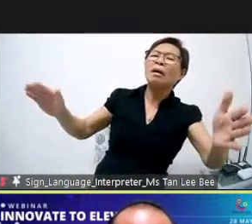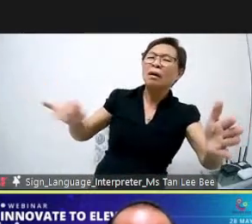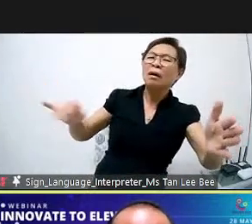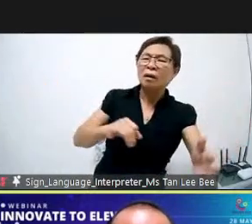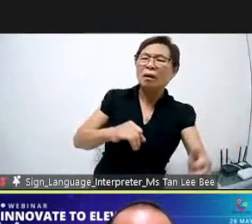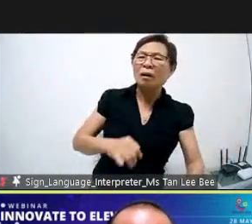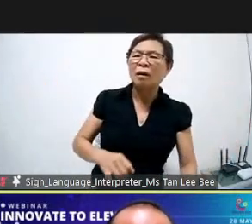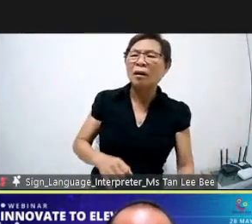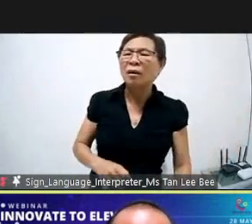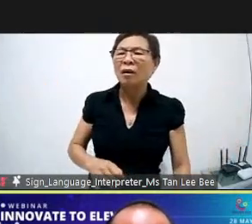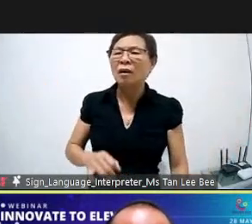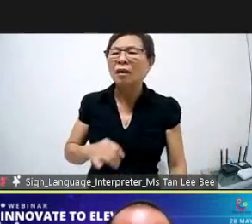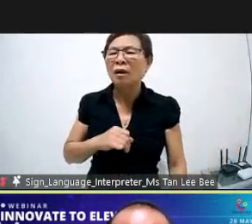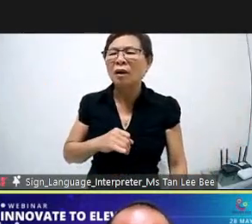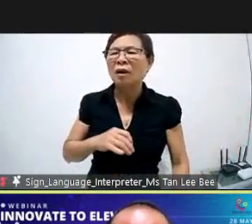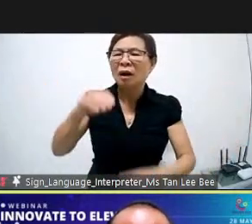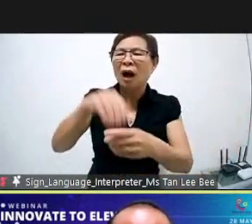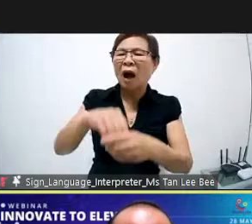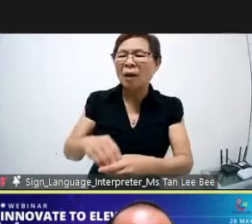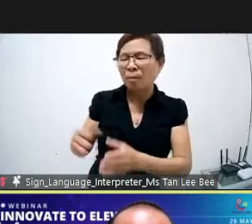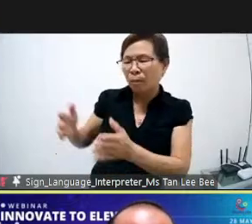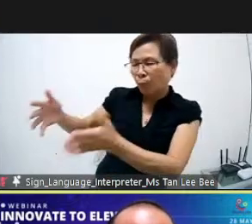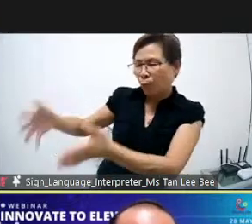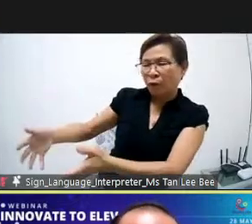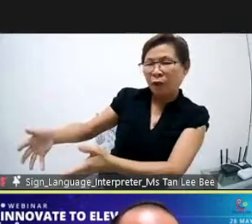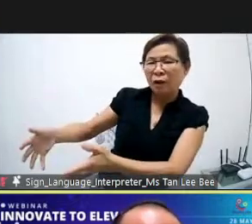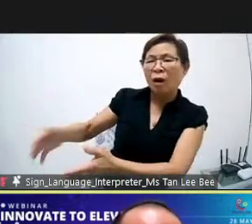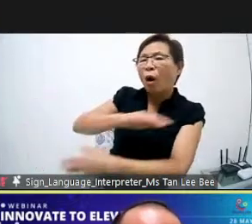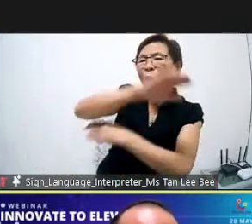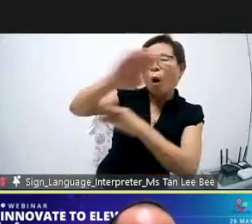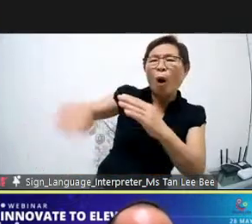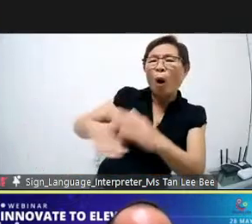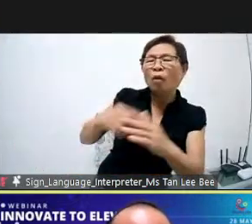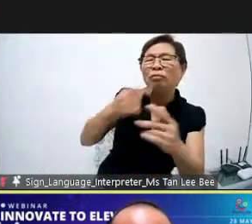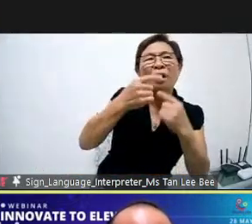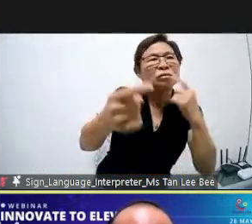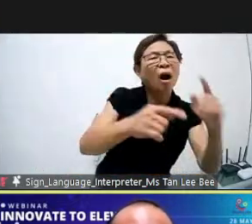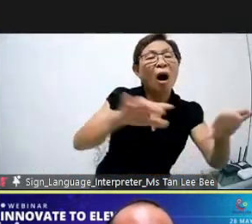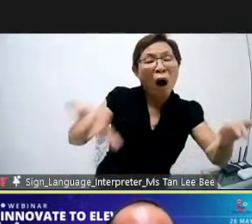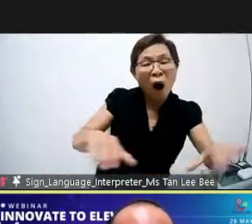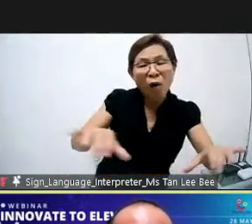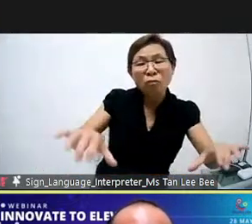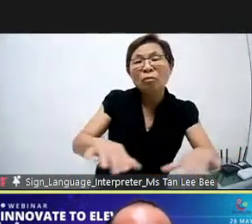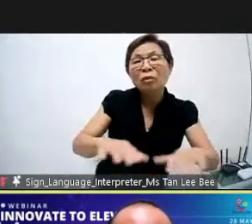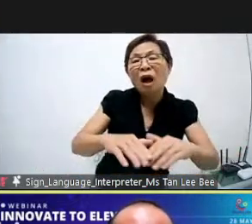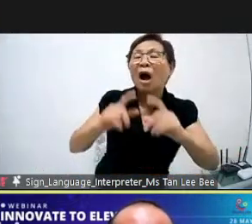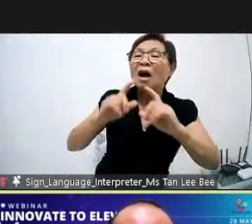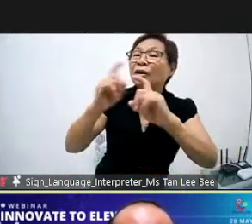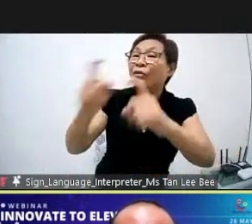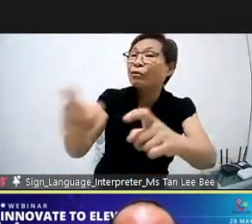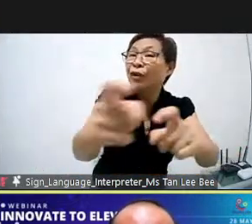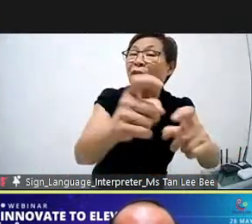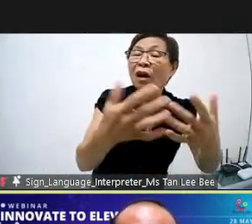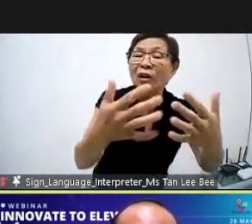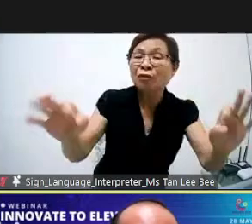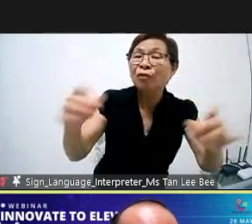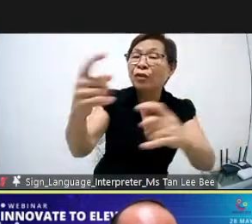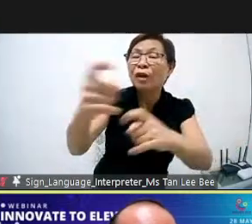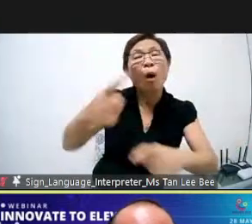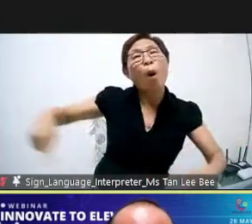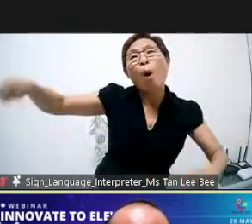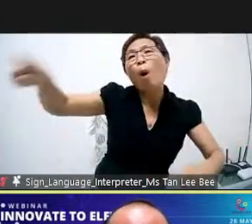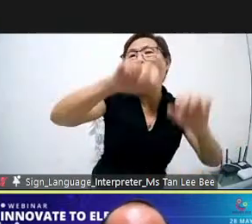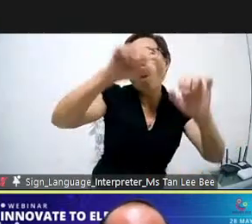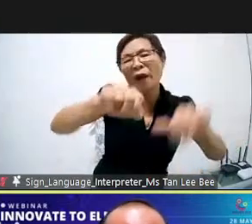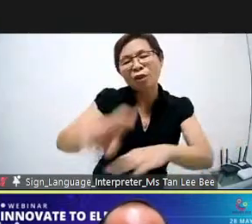YV. I put in the site all the details how to do it. I give free, so everybody can use it.